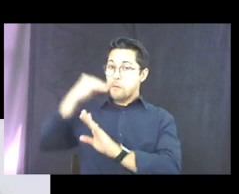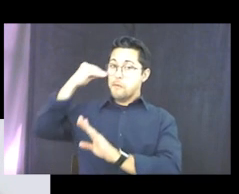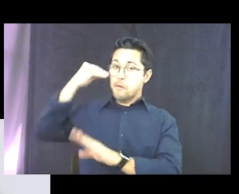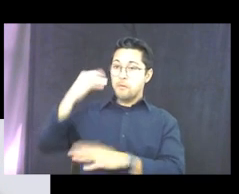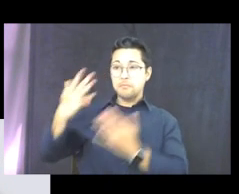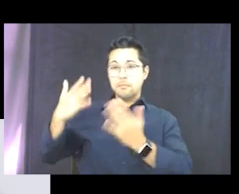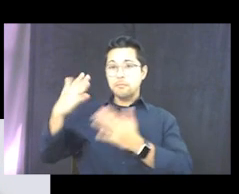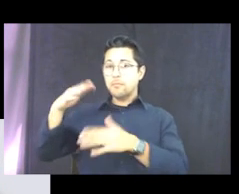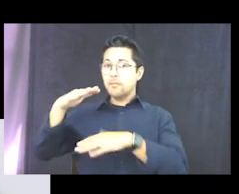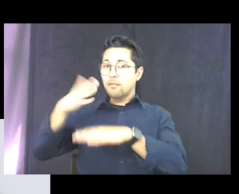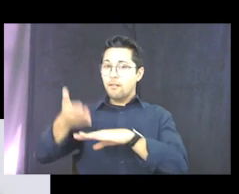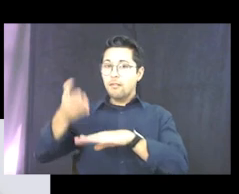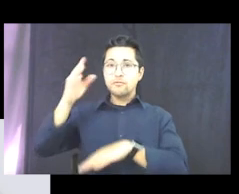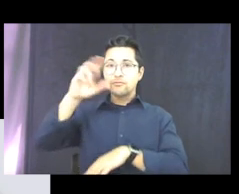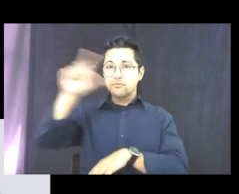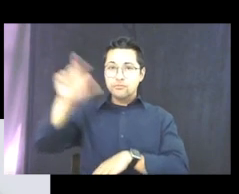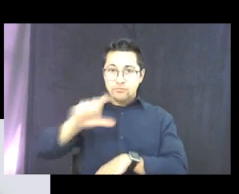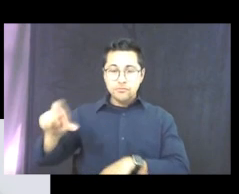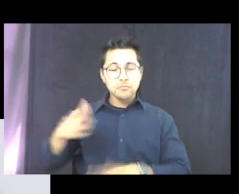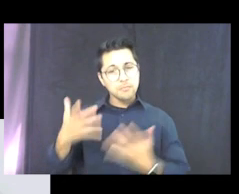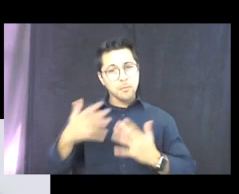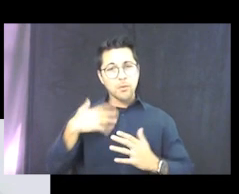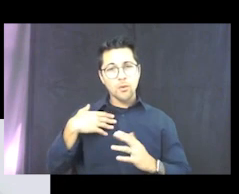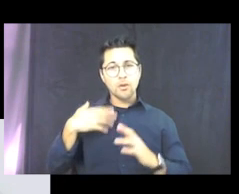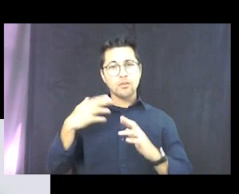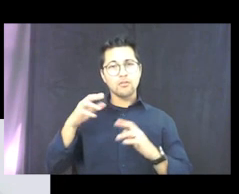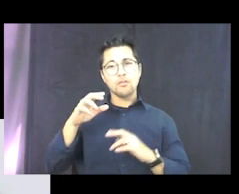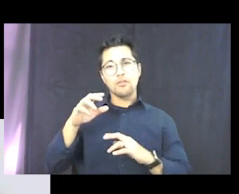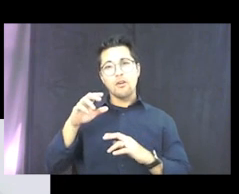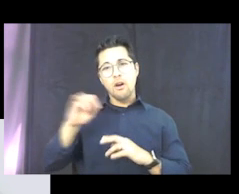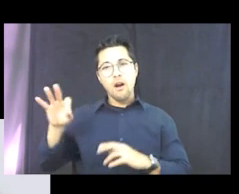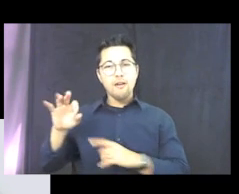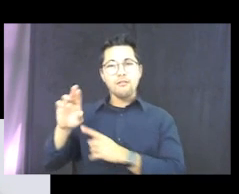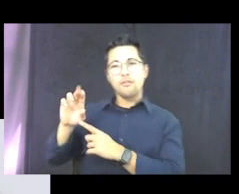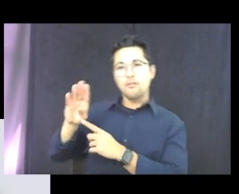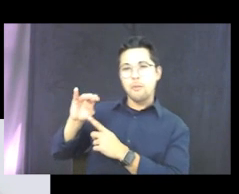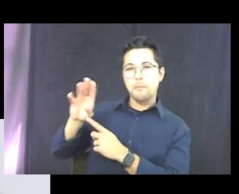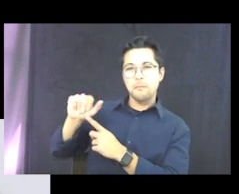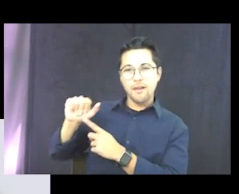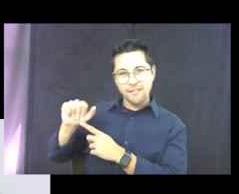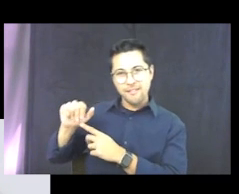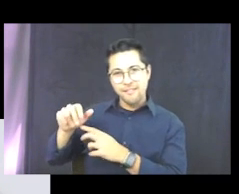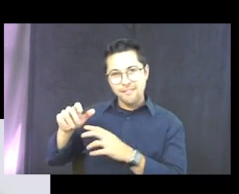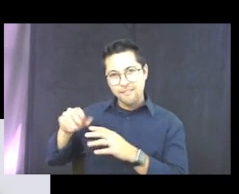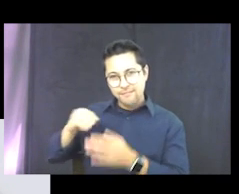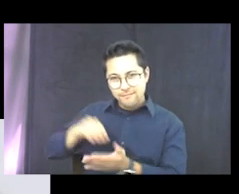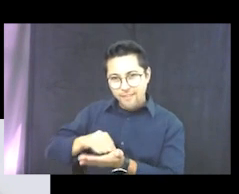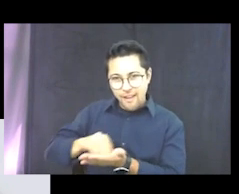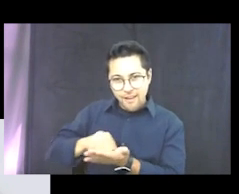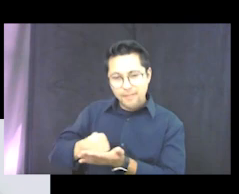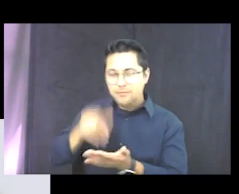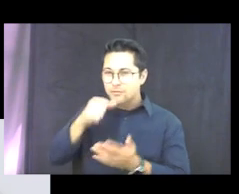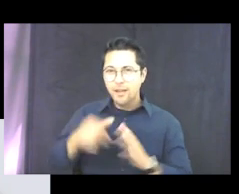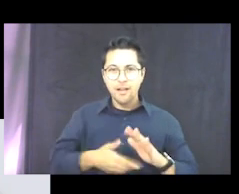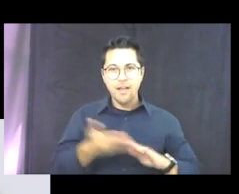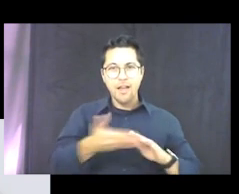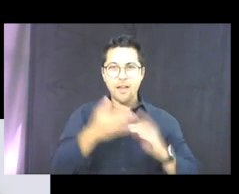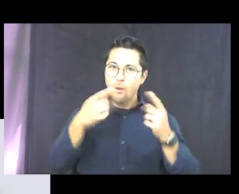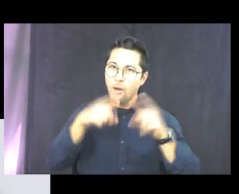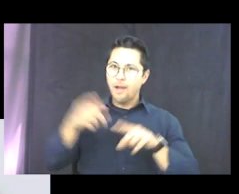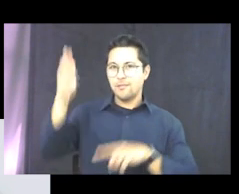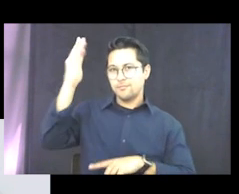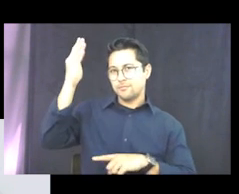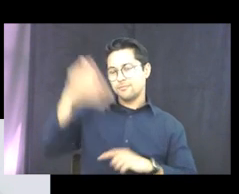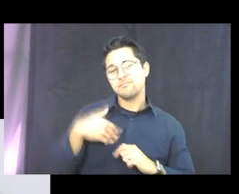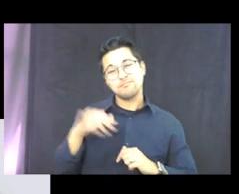on Zoom, maybe you want to turn off your Roomba vacuum so it doesn't go off in the background when you're trying to speak. This app can